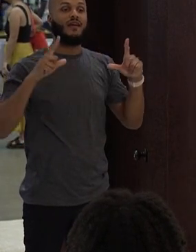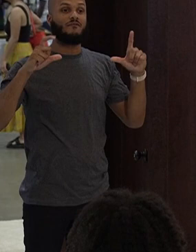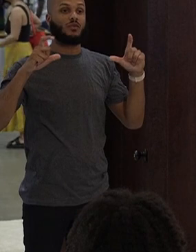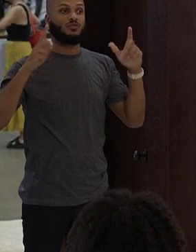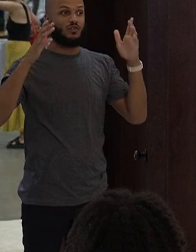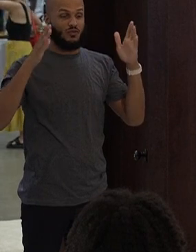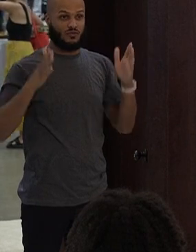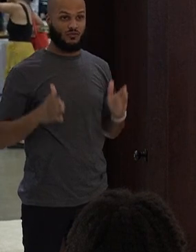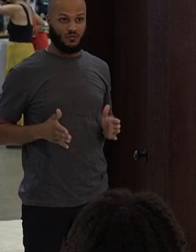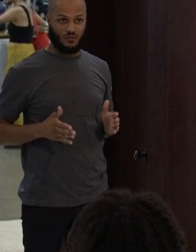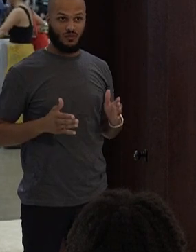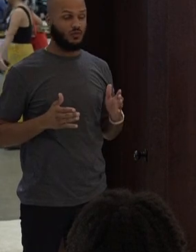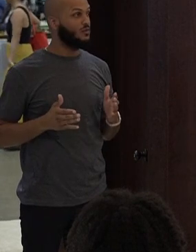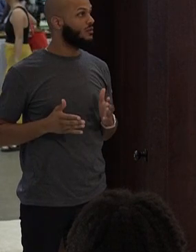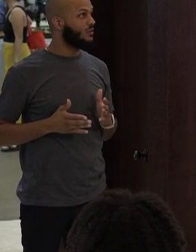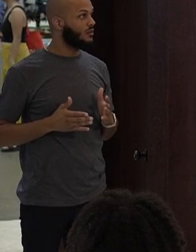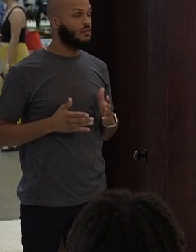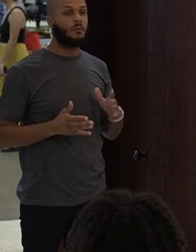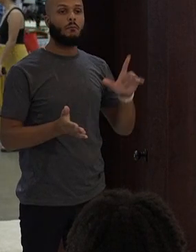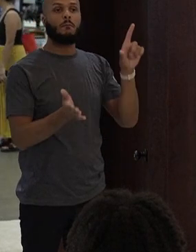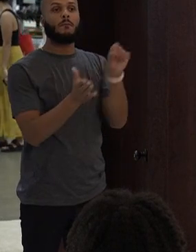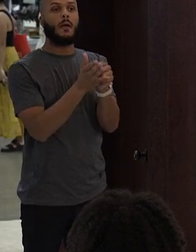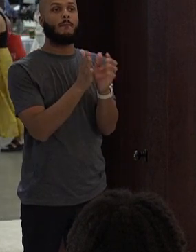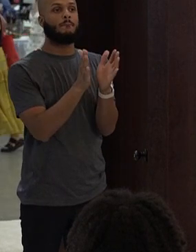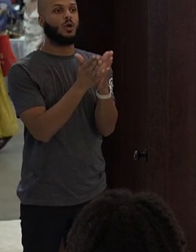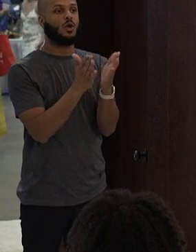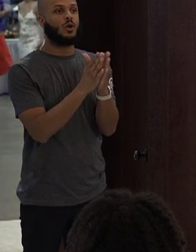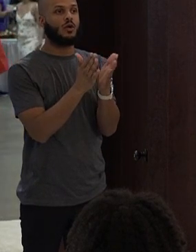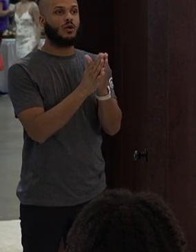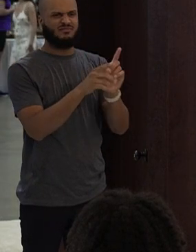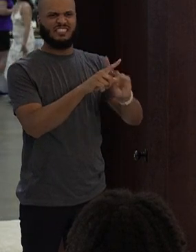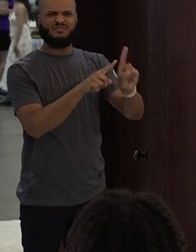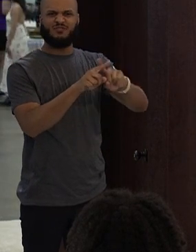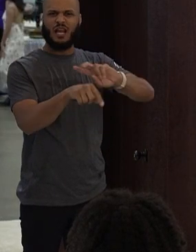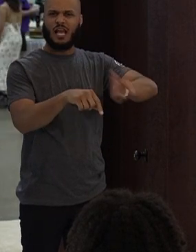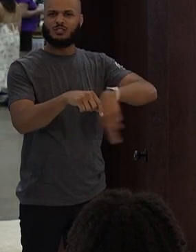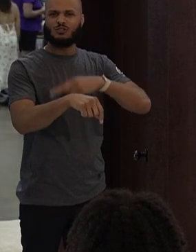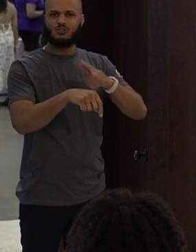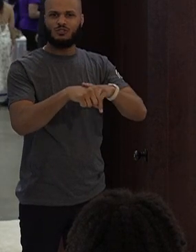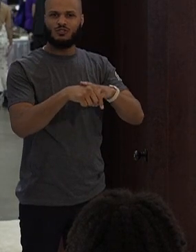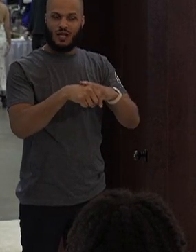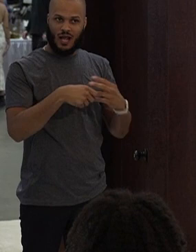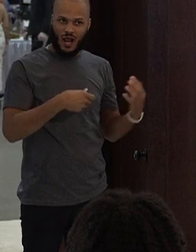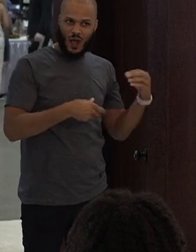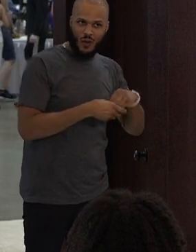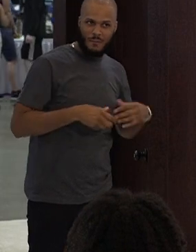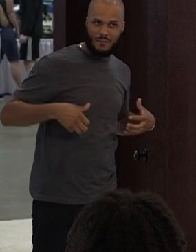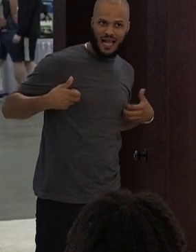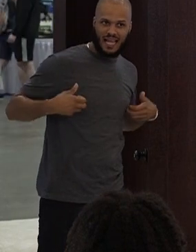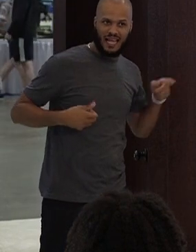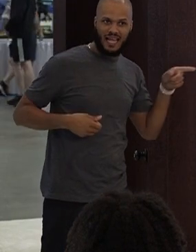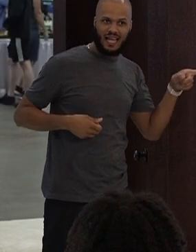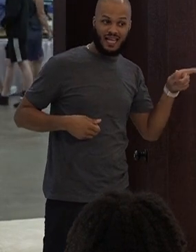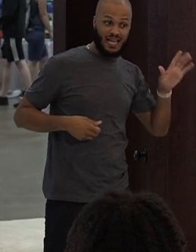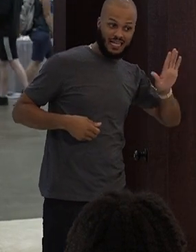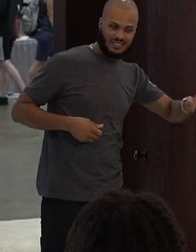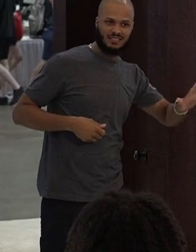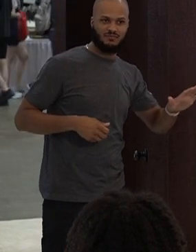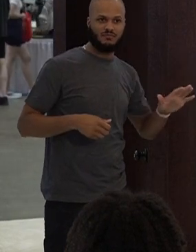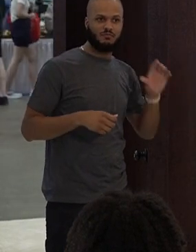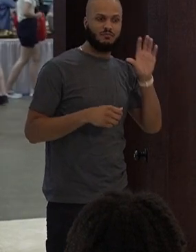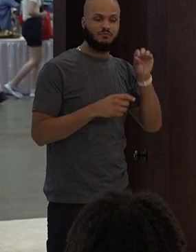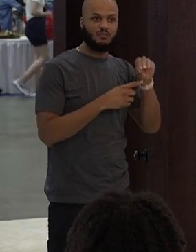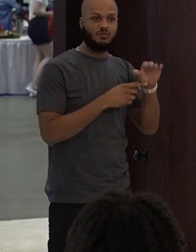photographer published a book of all his nature photography, including pictures that the monkey took. And then